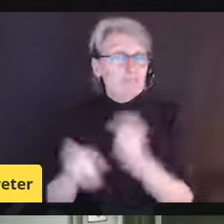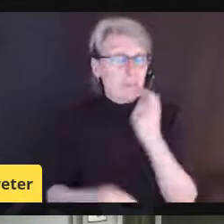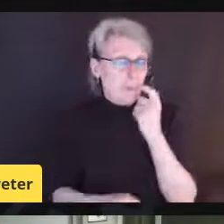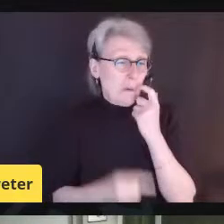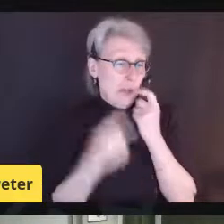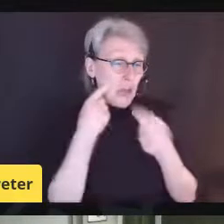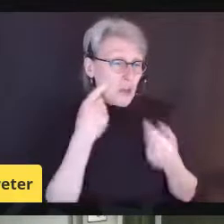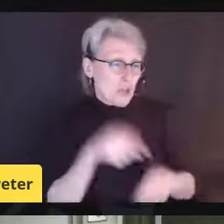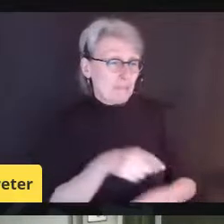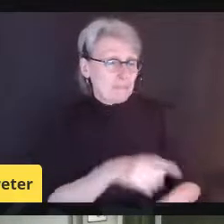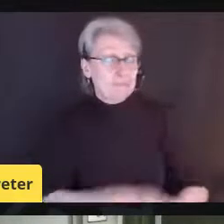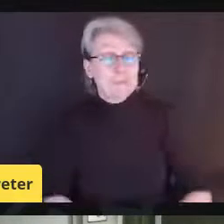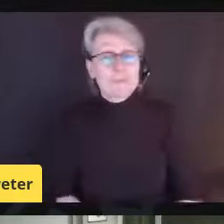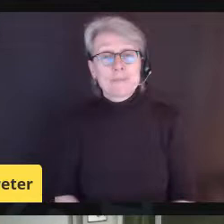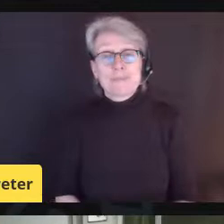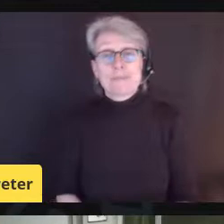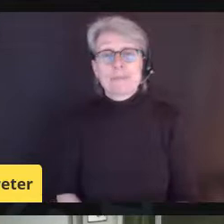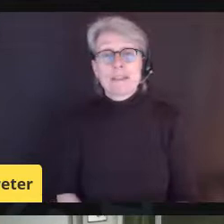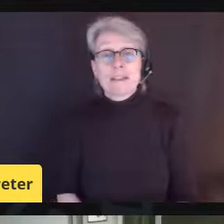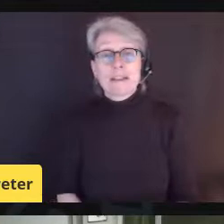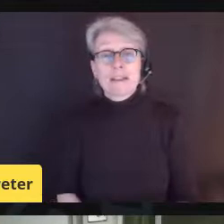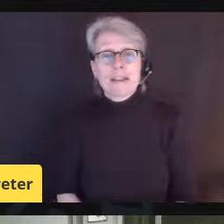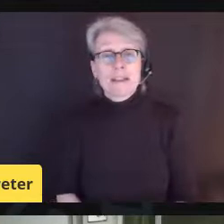All right. I think that was BCSA.